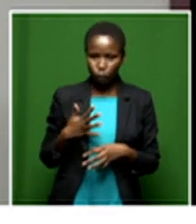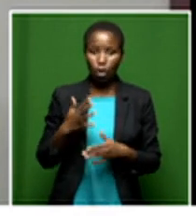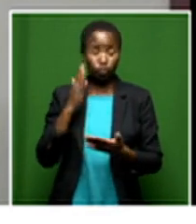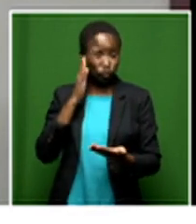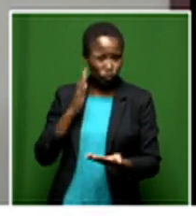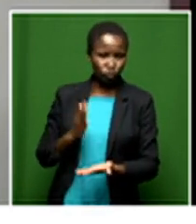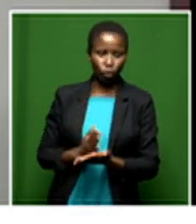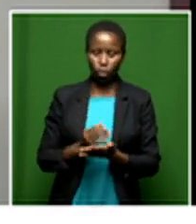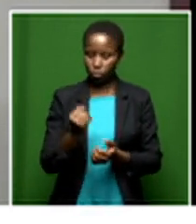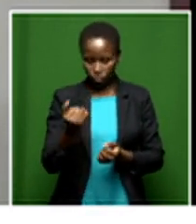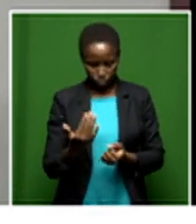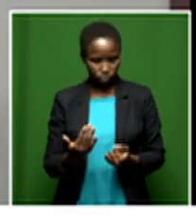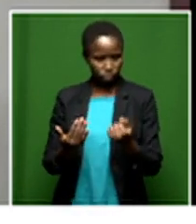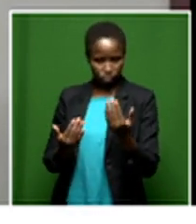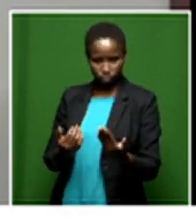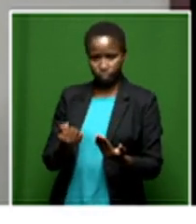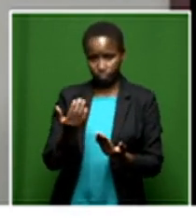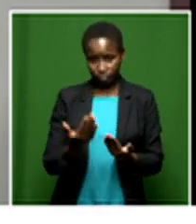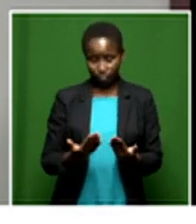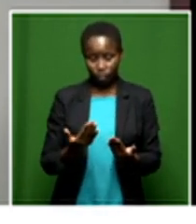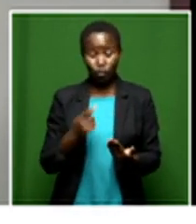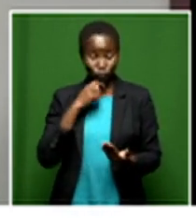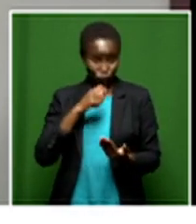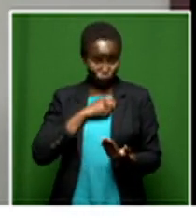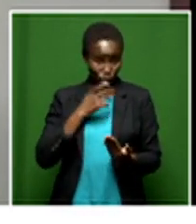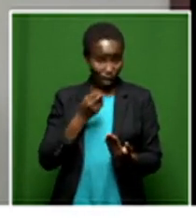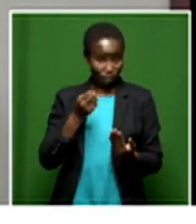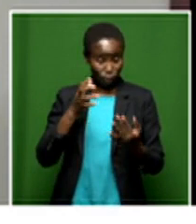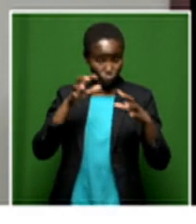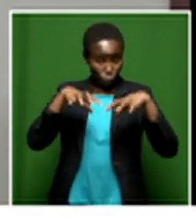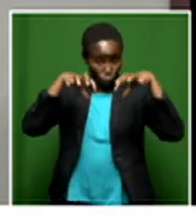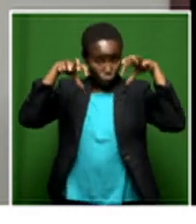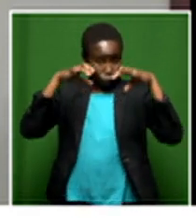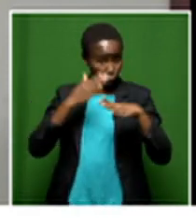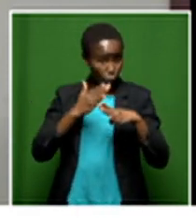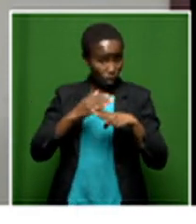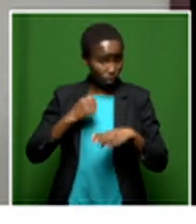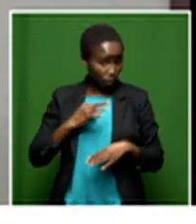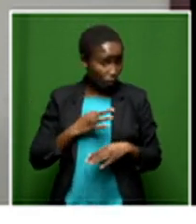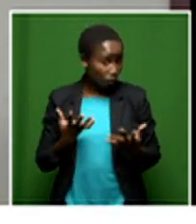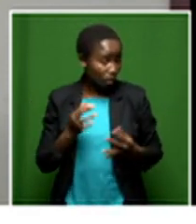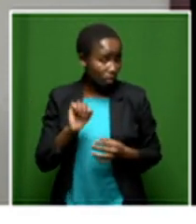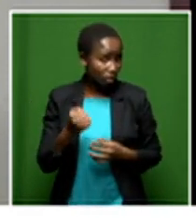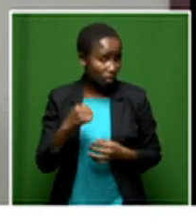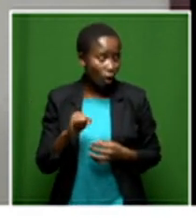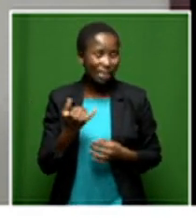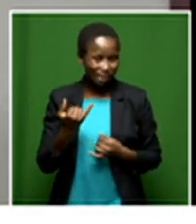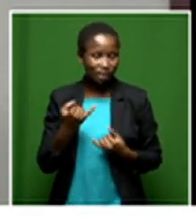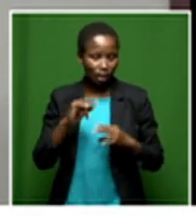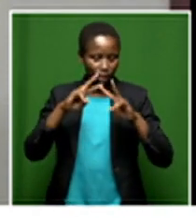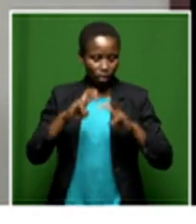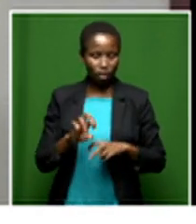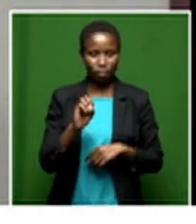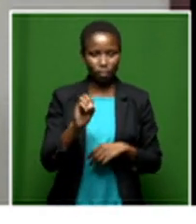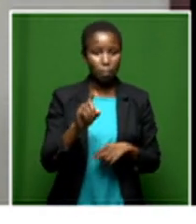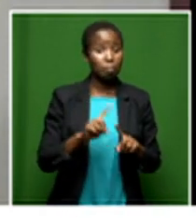whether indeed there may be ghost workers in the system or not. So we are indeed working on that. But the number that